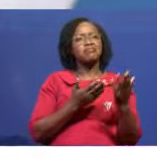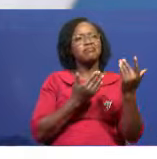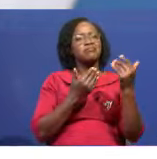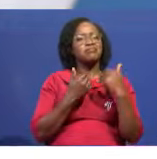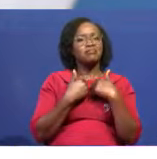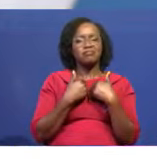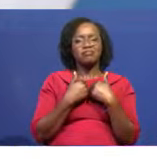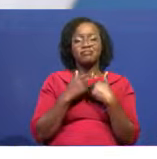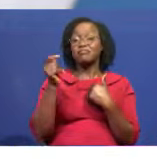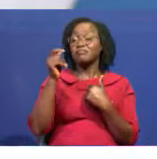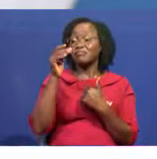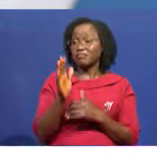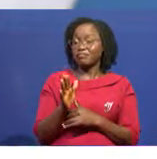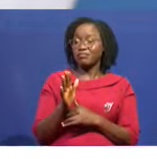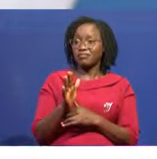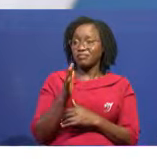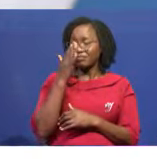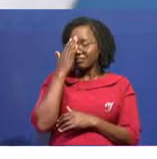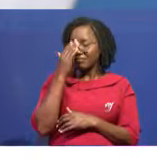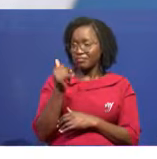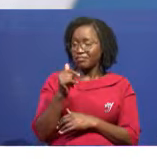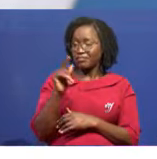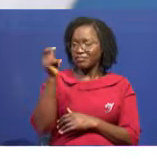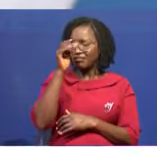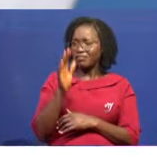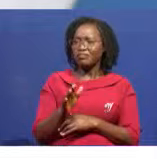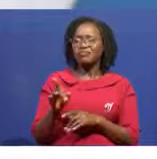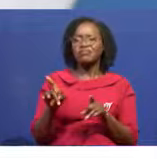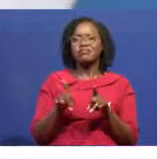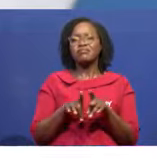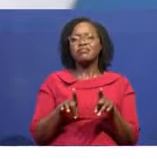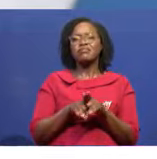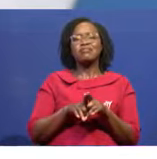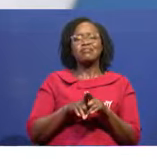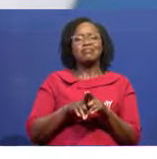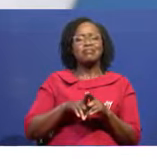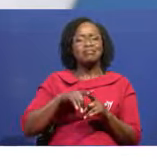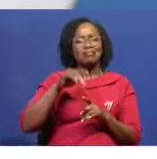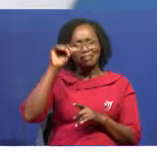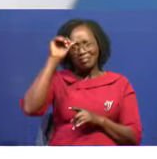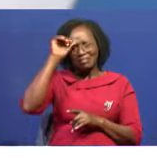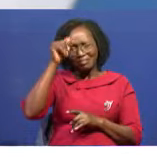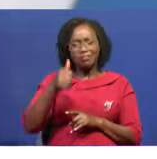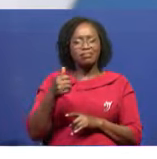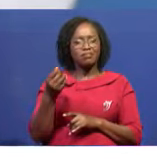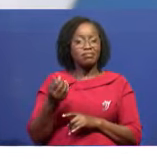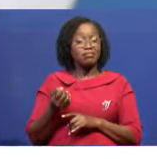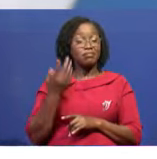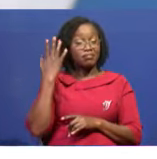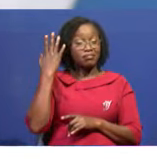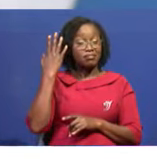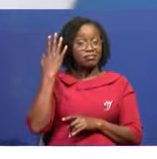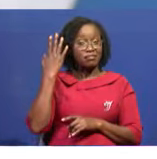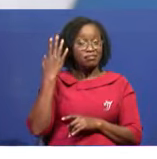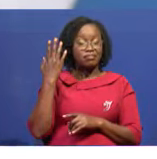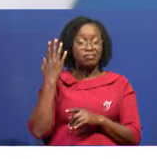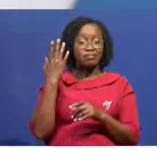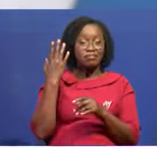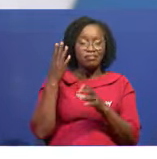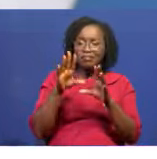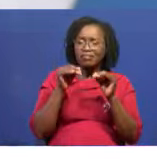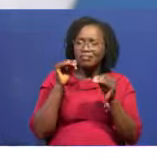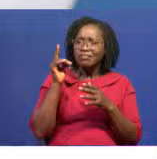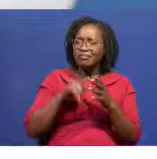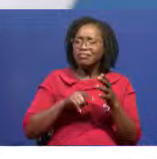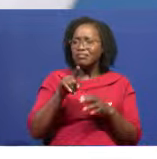hope for the Kenyan people, because the Kenyan people are also very educated. They understand and know what they are supposed to